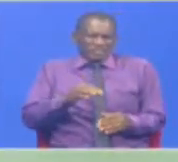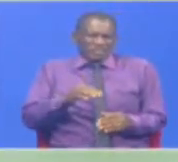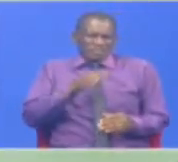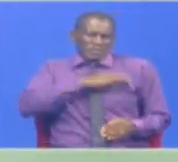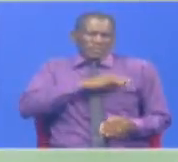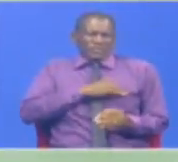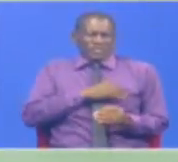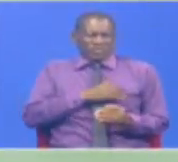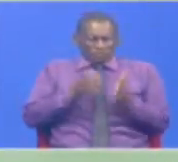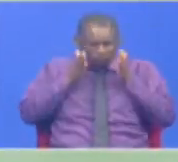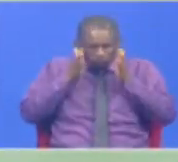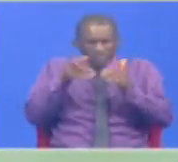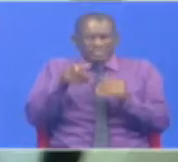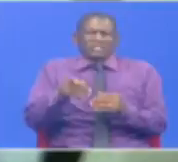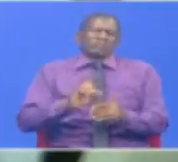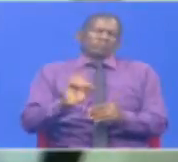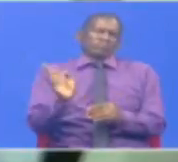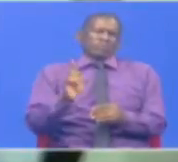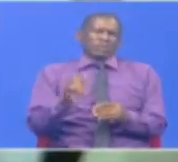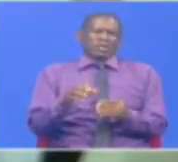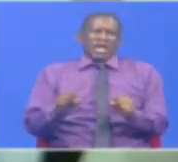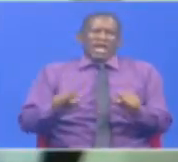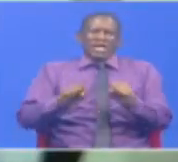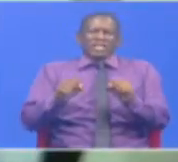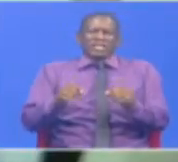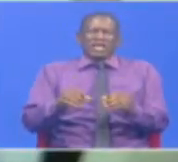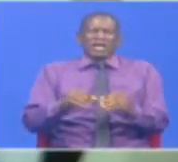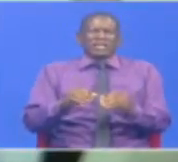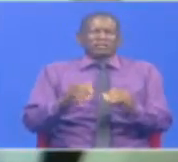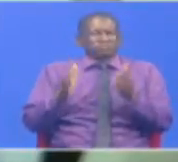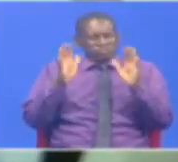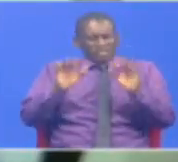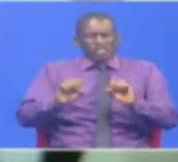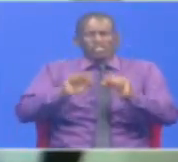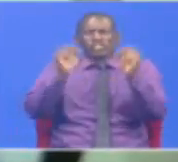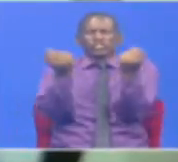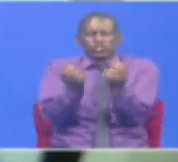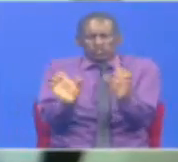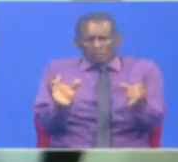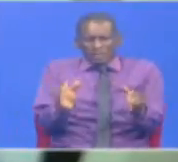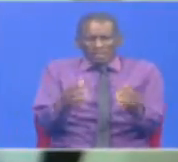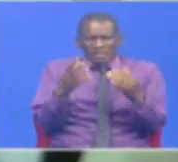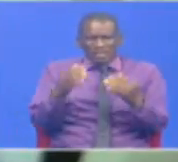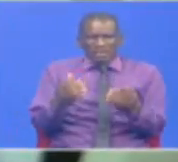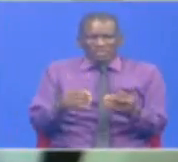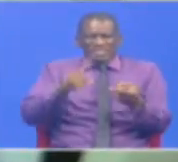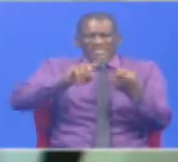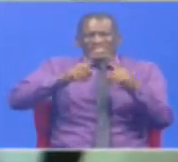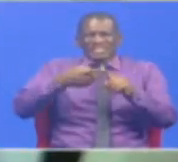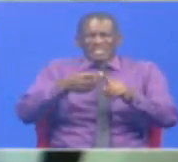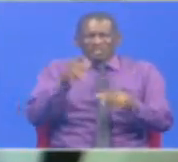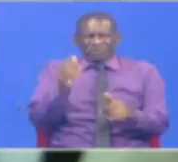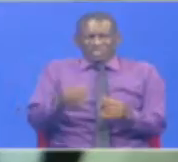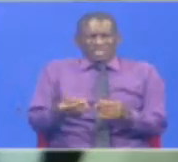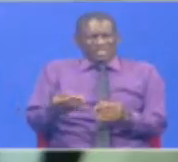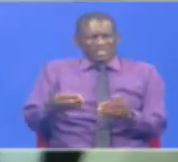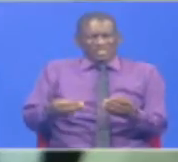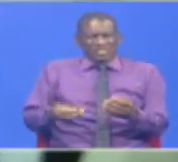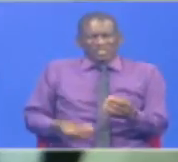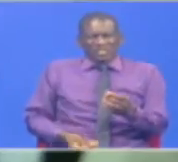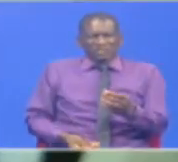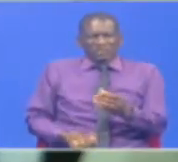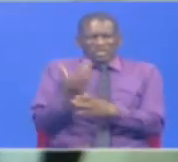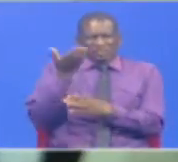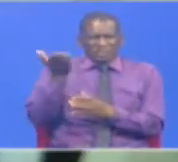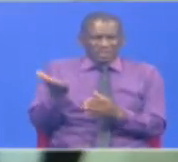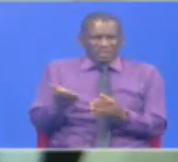partly our social media for that, because then the kind of standards that are being set out here, you